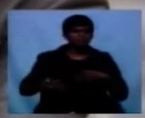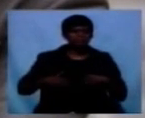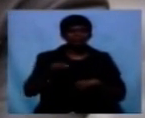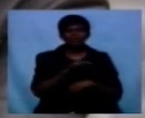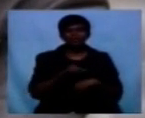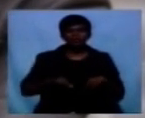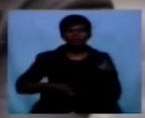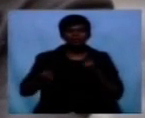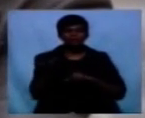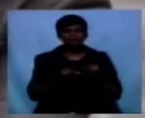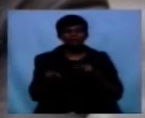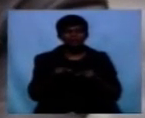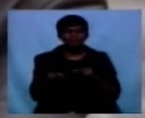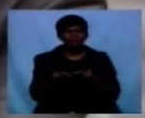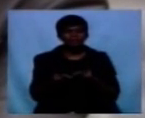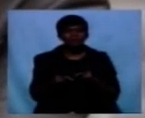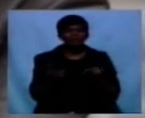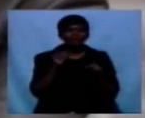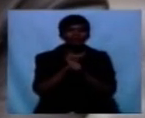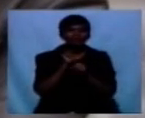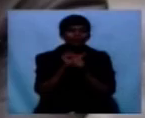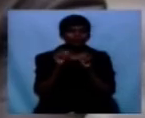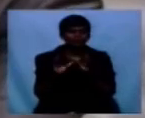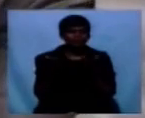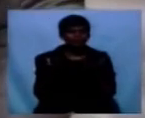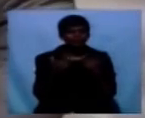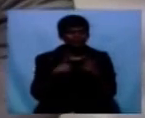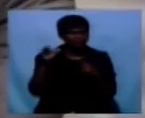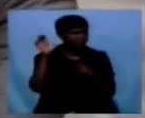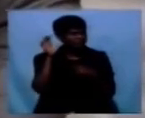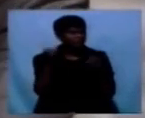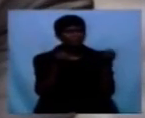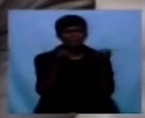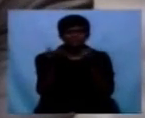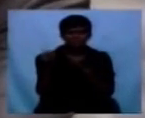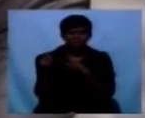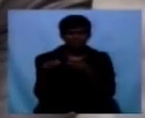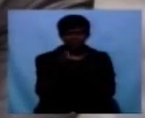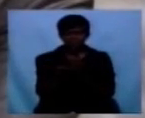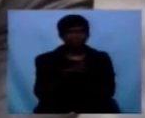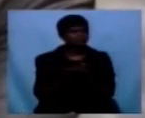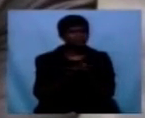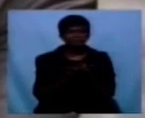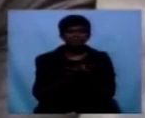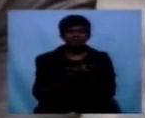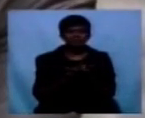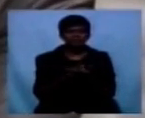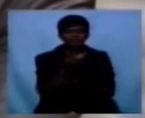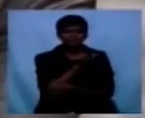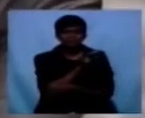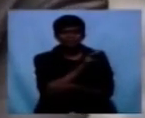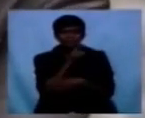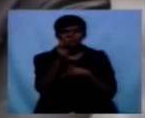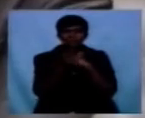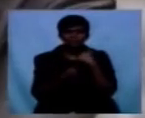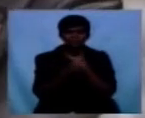public. I've received petitions from the workers. I've heard a lot, even some investigative wings, even the banks that I